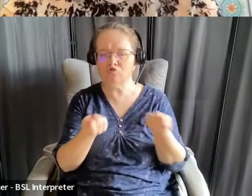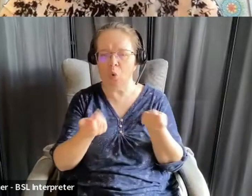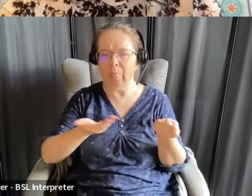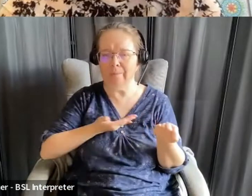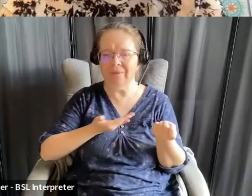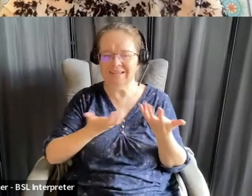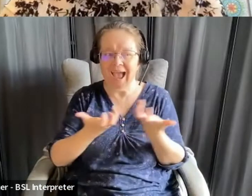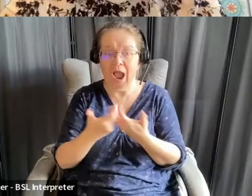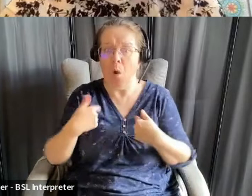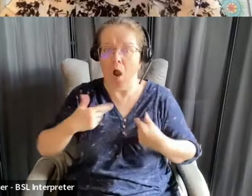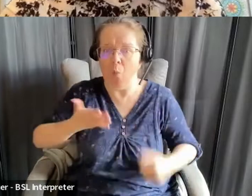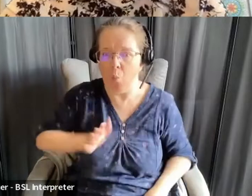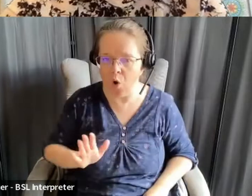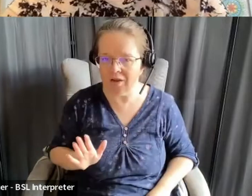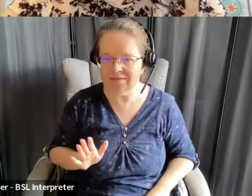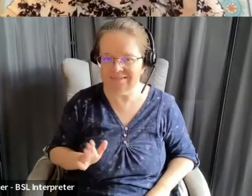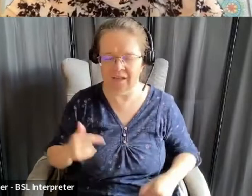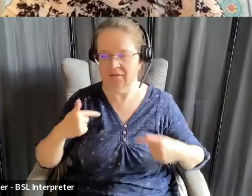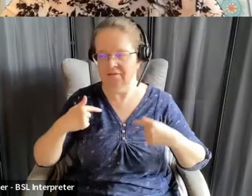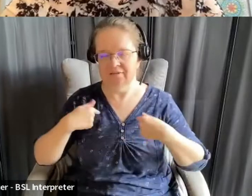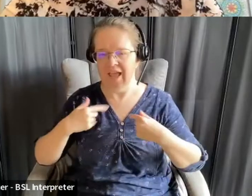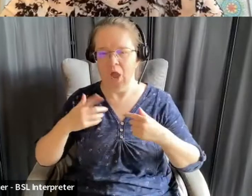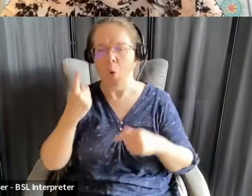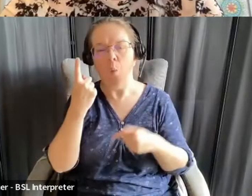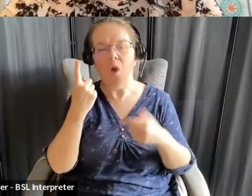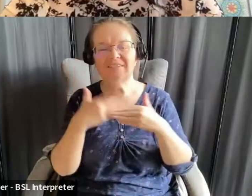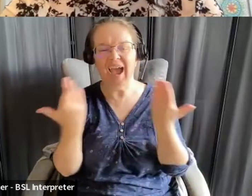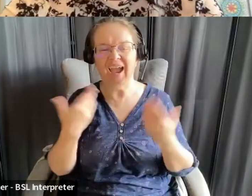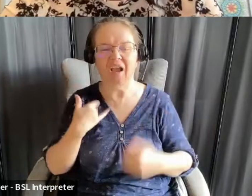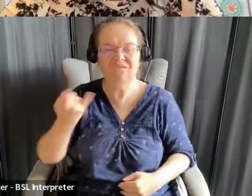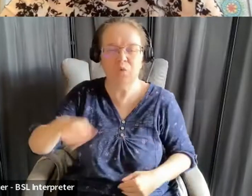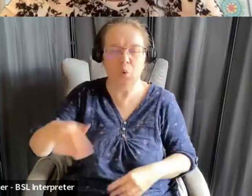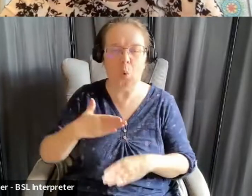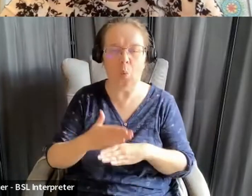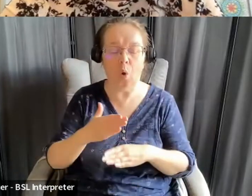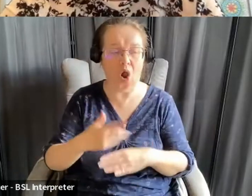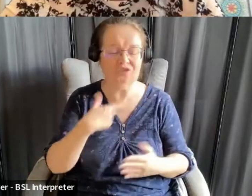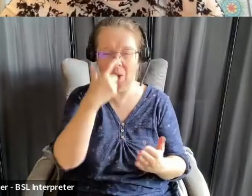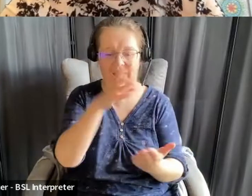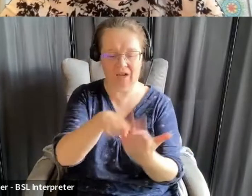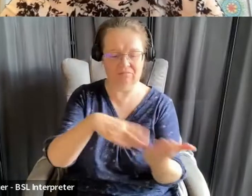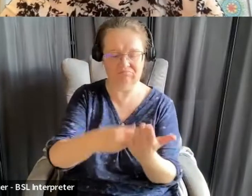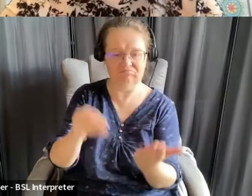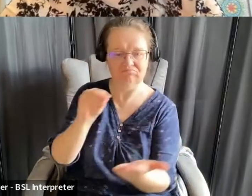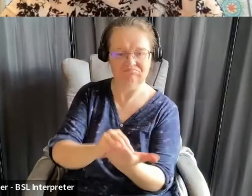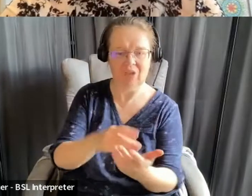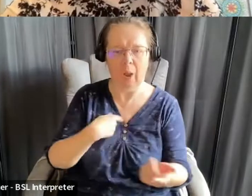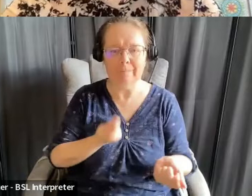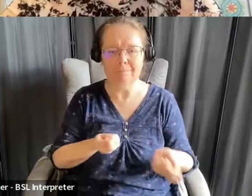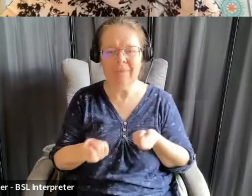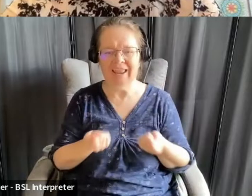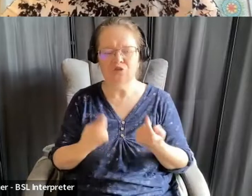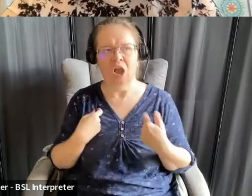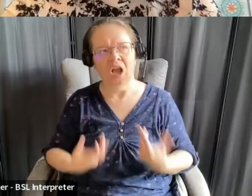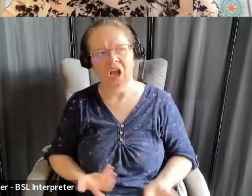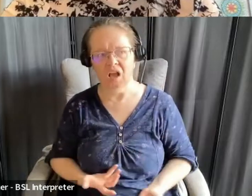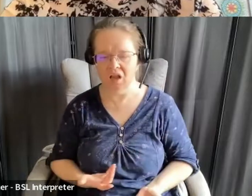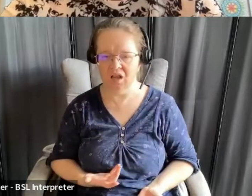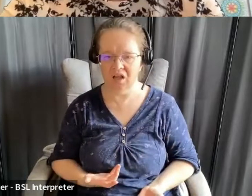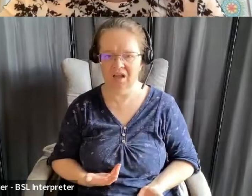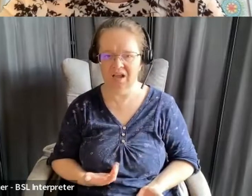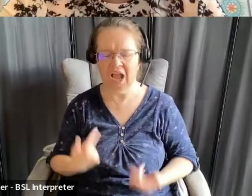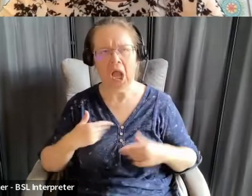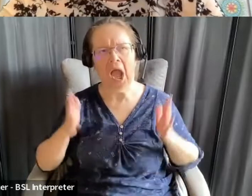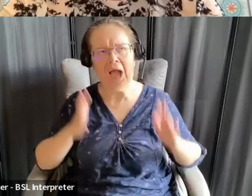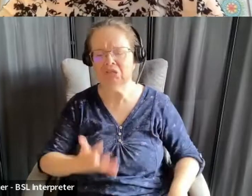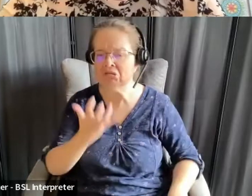I want it to be. And if I decide not to work one day, I will diarise that, or I will manage it, rather than thinking, oh, I've got to turn up